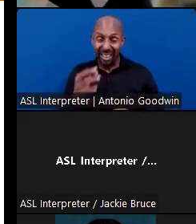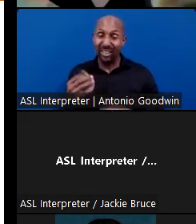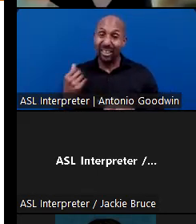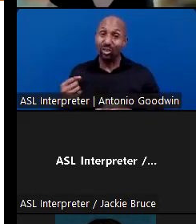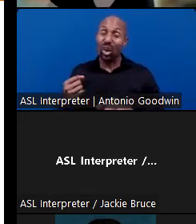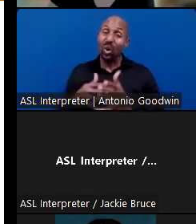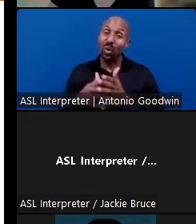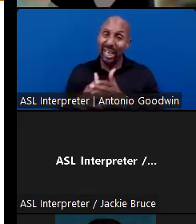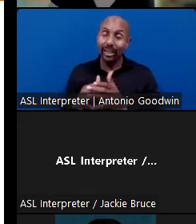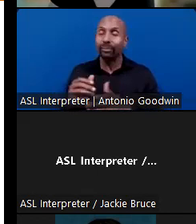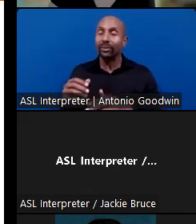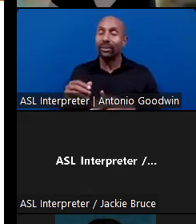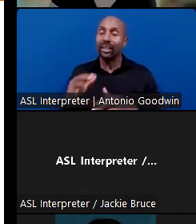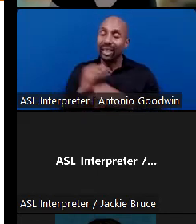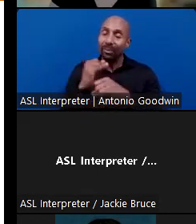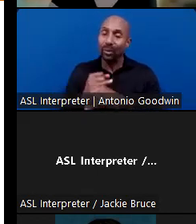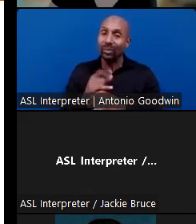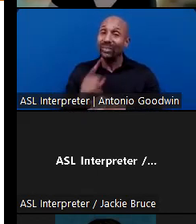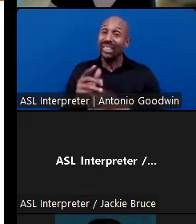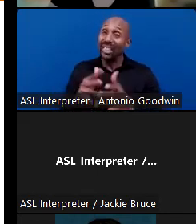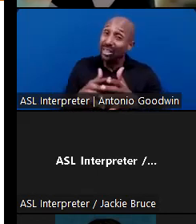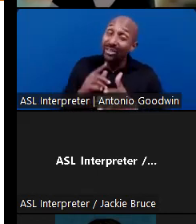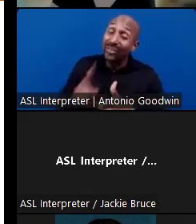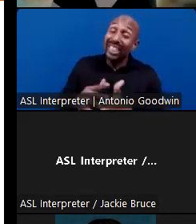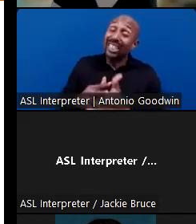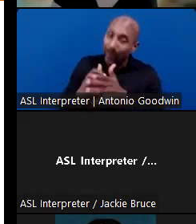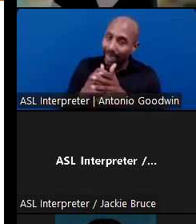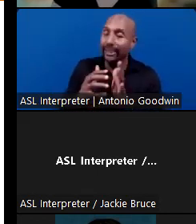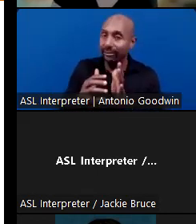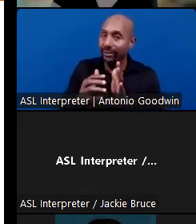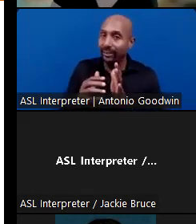immunocompromised immune system, that could put you at risk for hospitalization and death